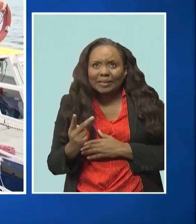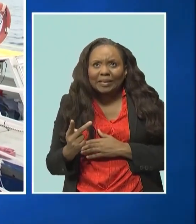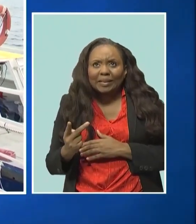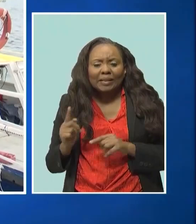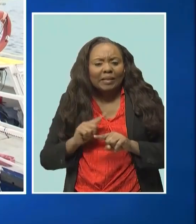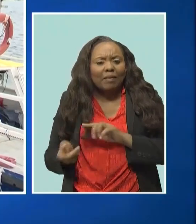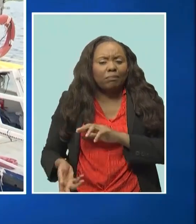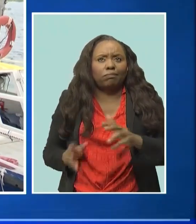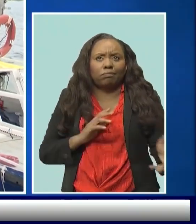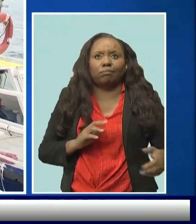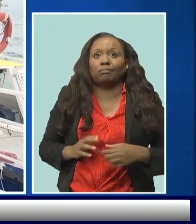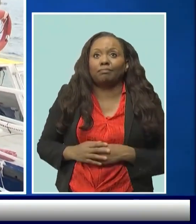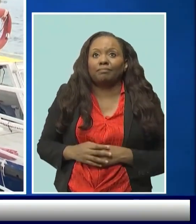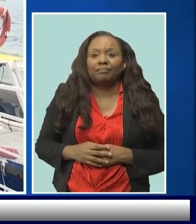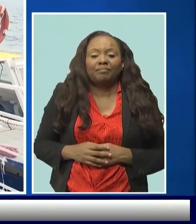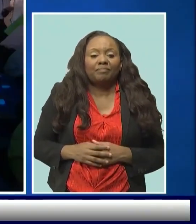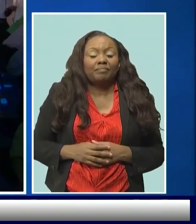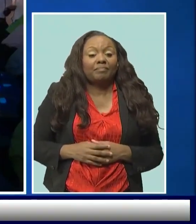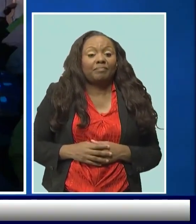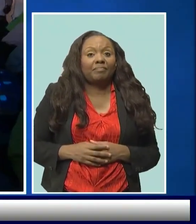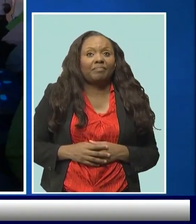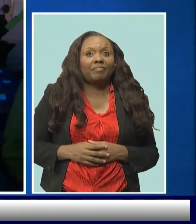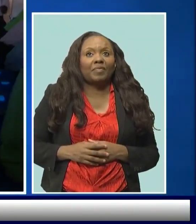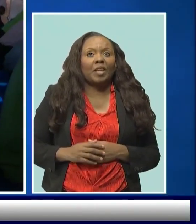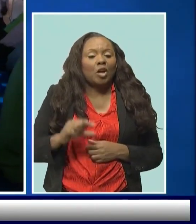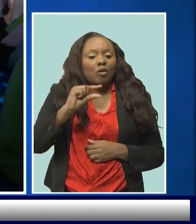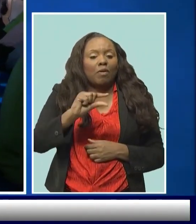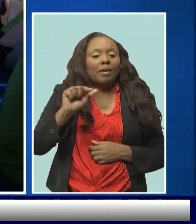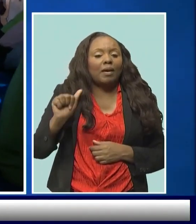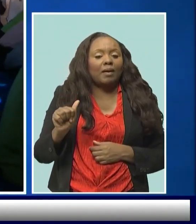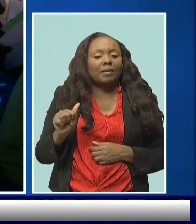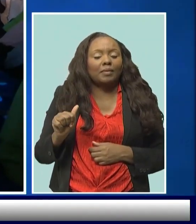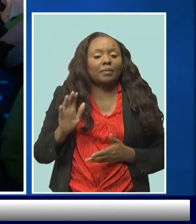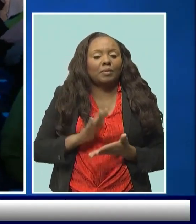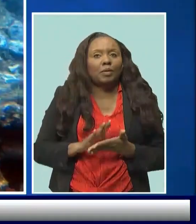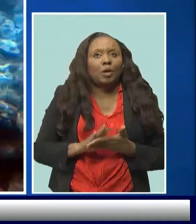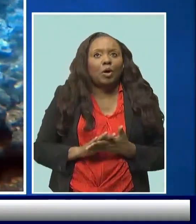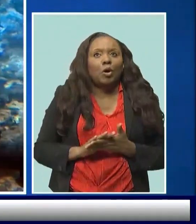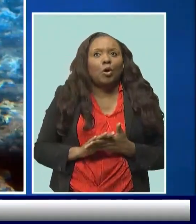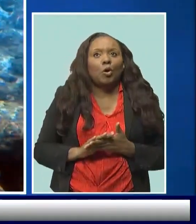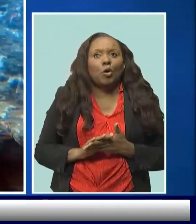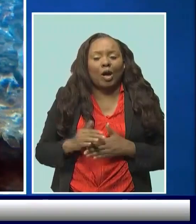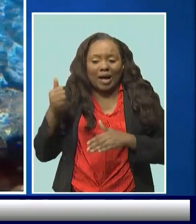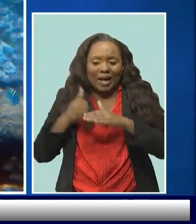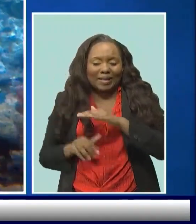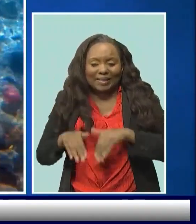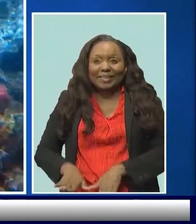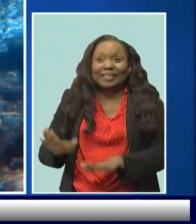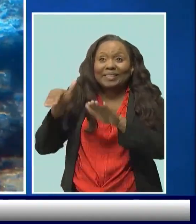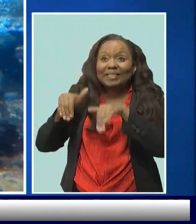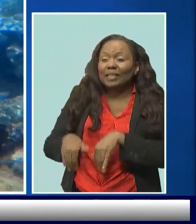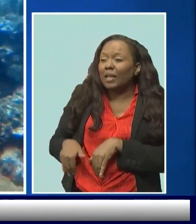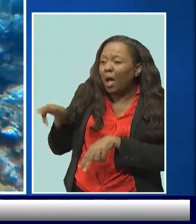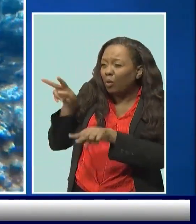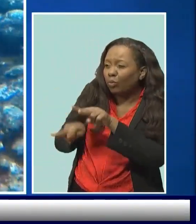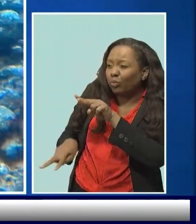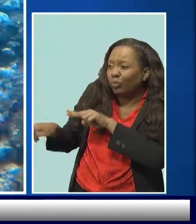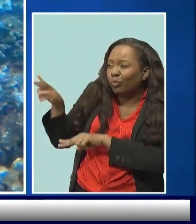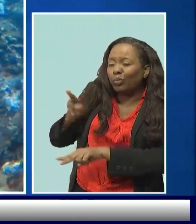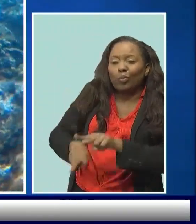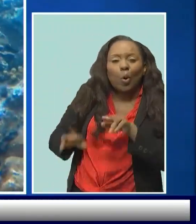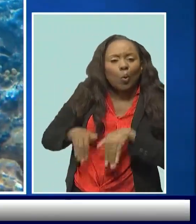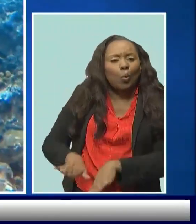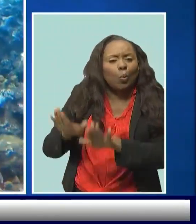Students from the Grantley Adams Memorial School were under the sea for a first-hand look at the island's coral reef and marine life as part of